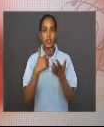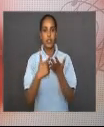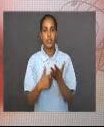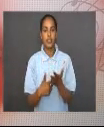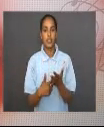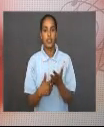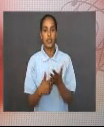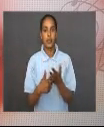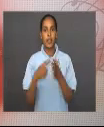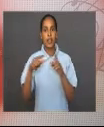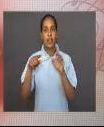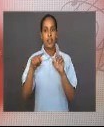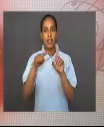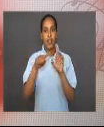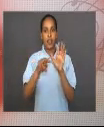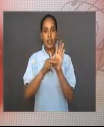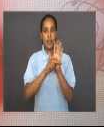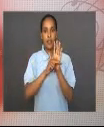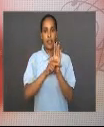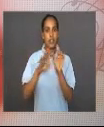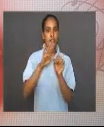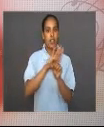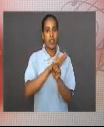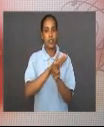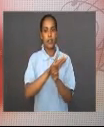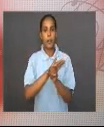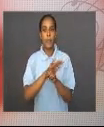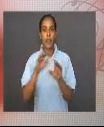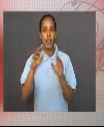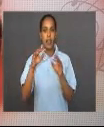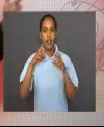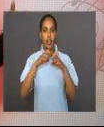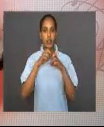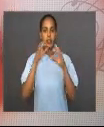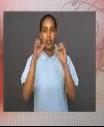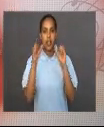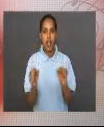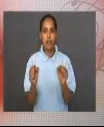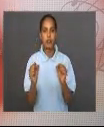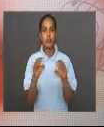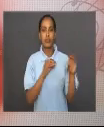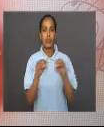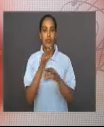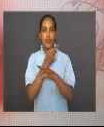These negatively charged electrons can move freely,